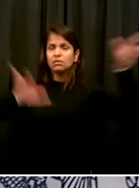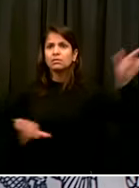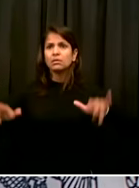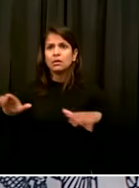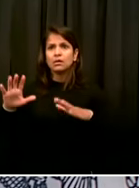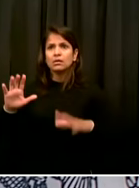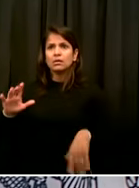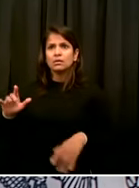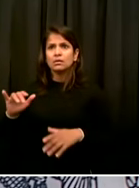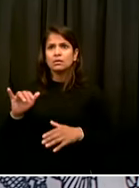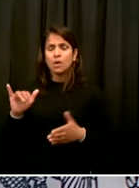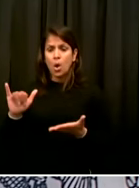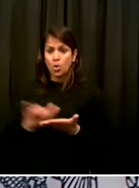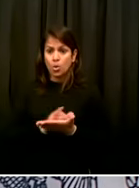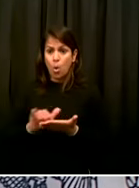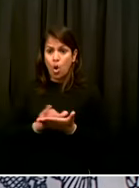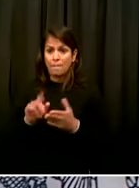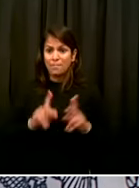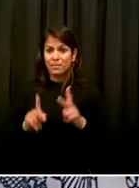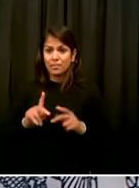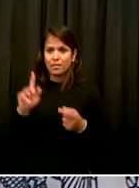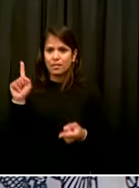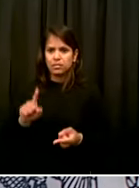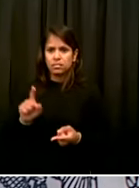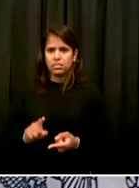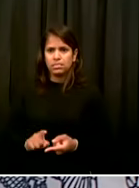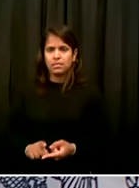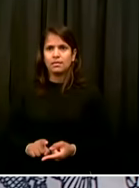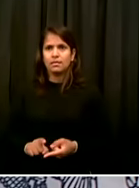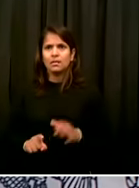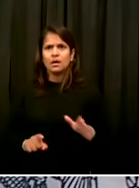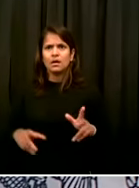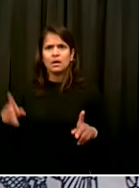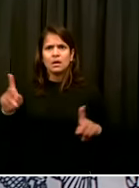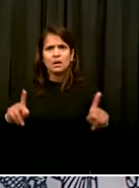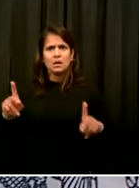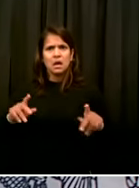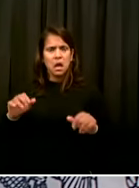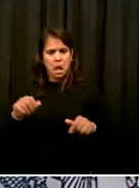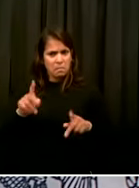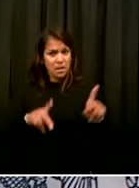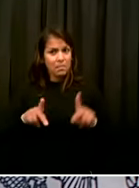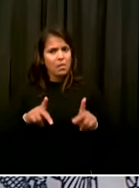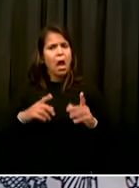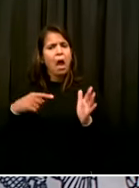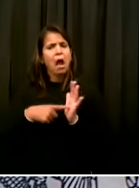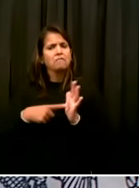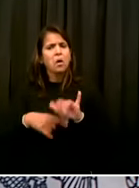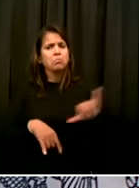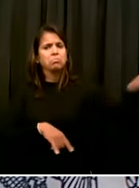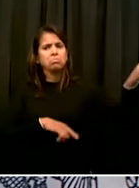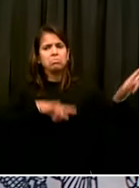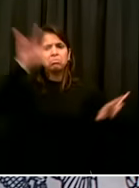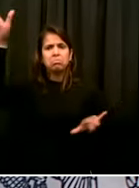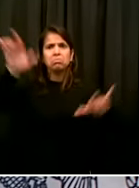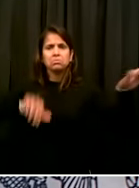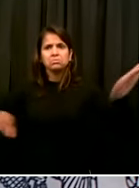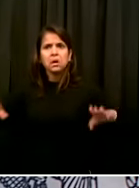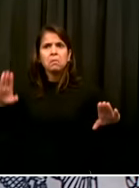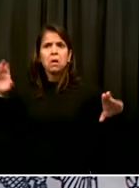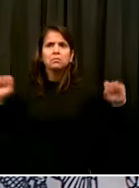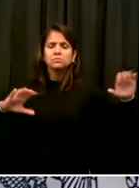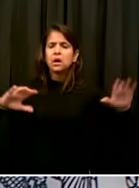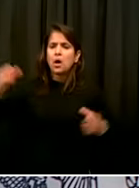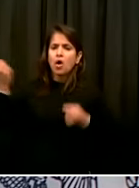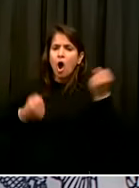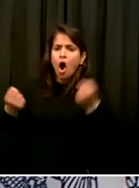appease the wealthy, and your press secretary recently mocked the New York Times article on the subject, tweeting, "Kick rocks, billionaires." So my question is, as someone who believes in